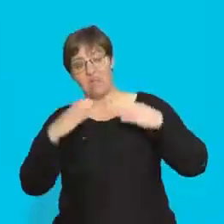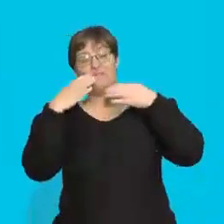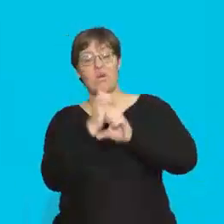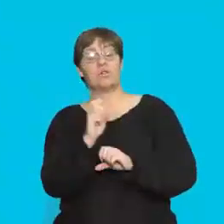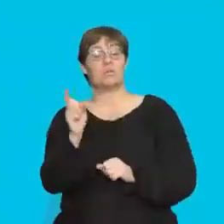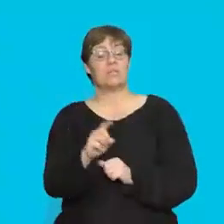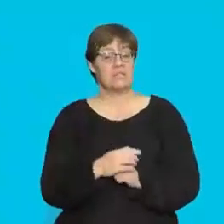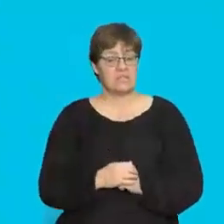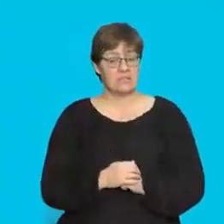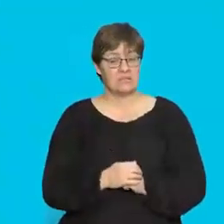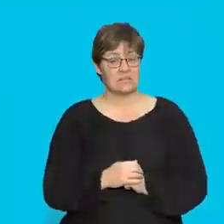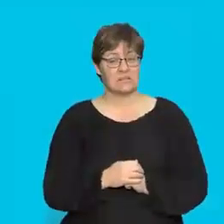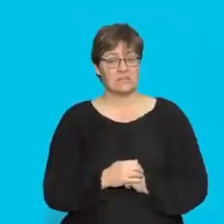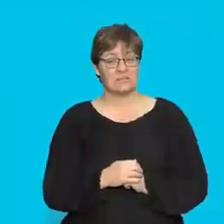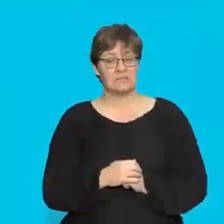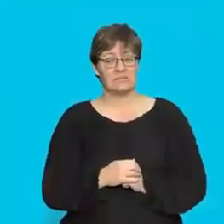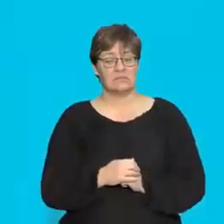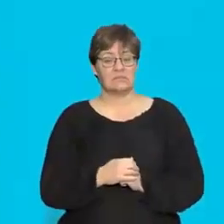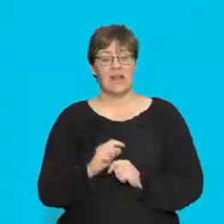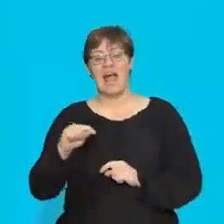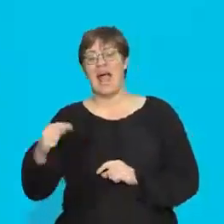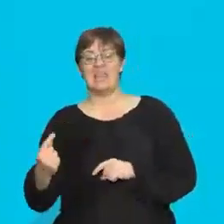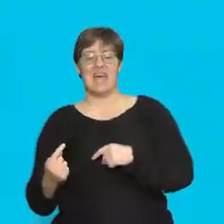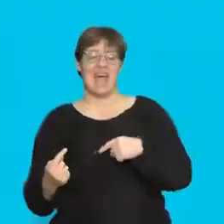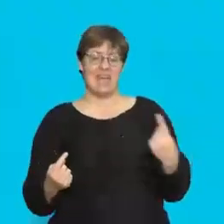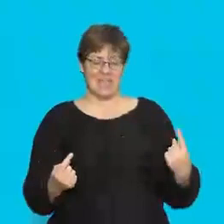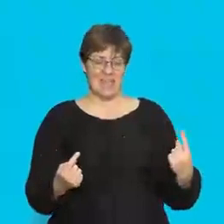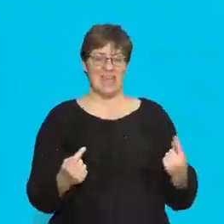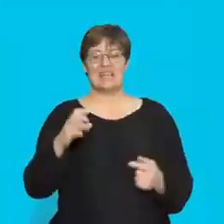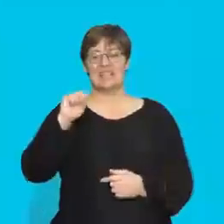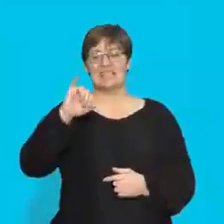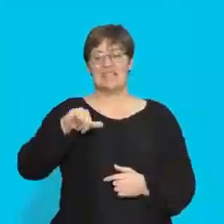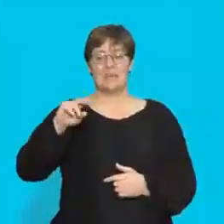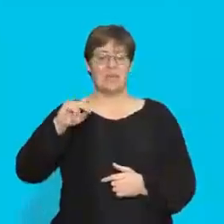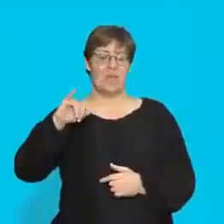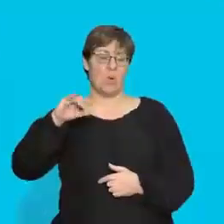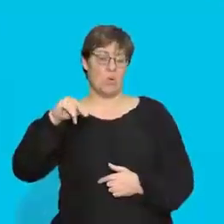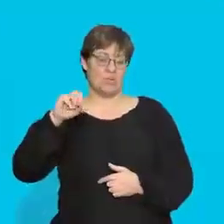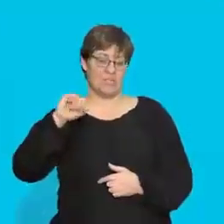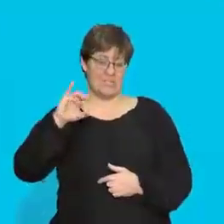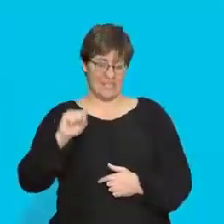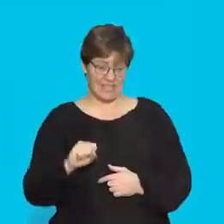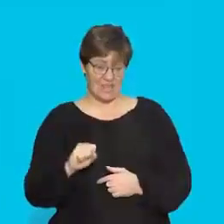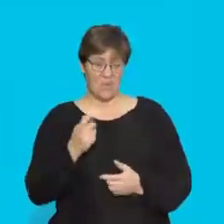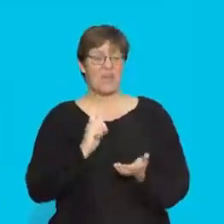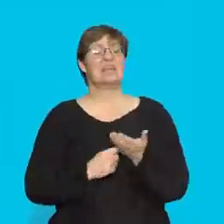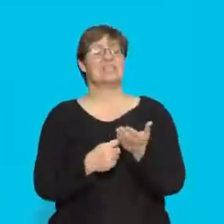be focusing on other forms of symbiosis that we can